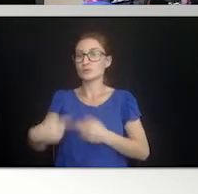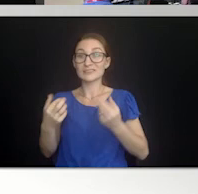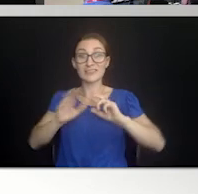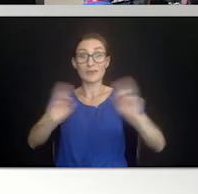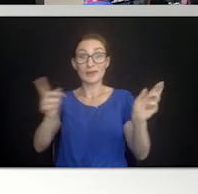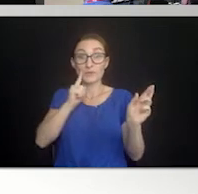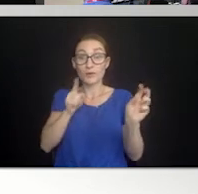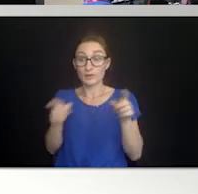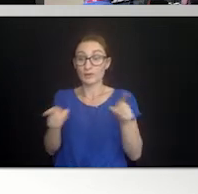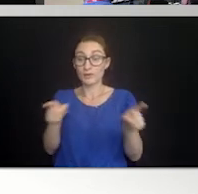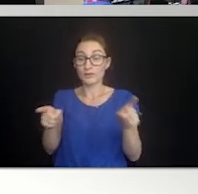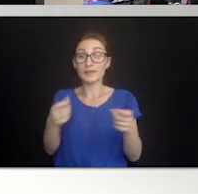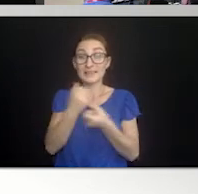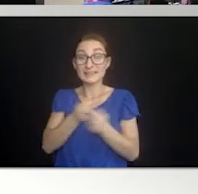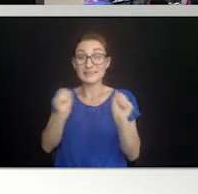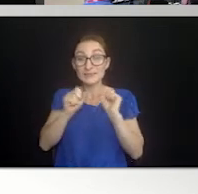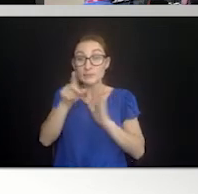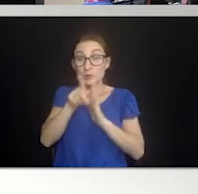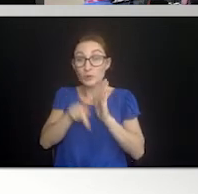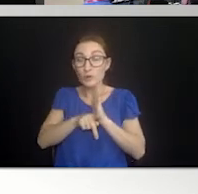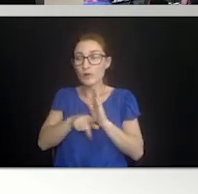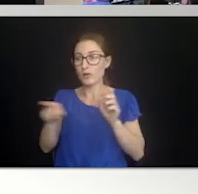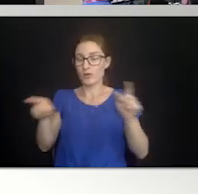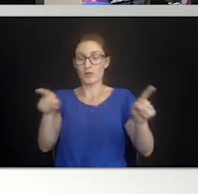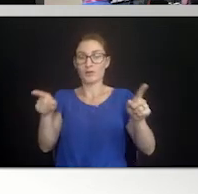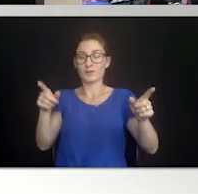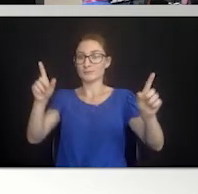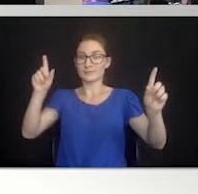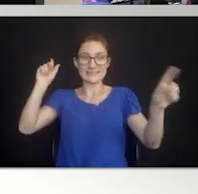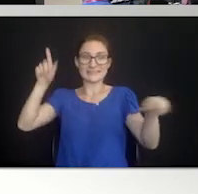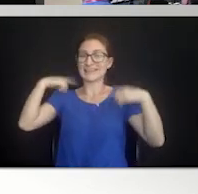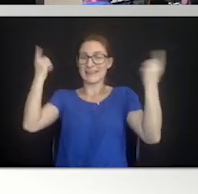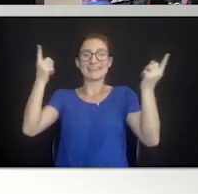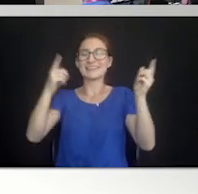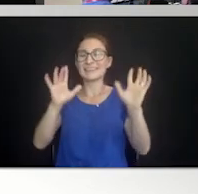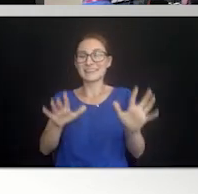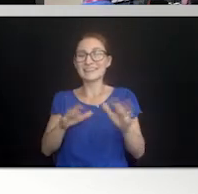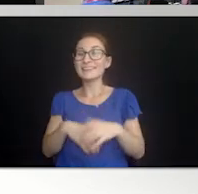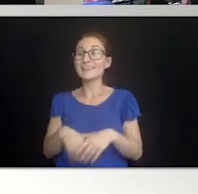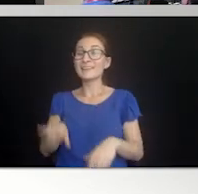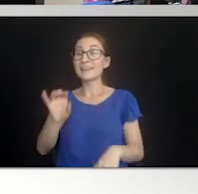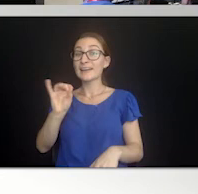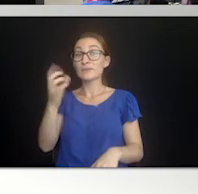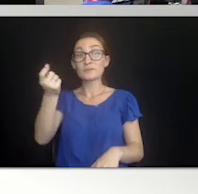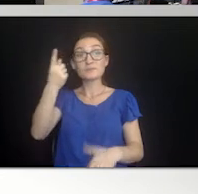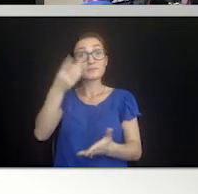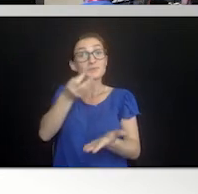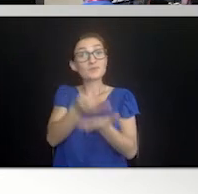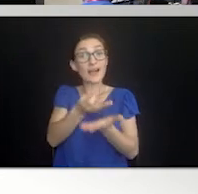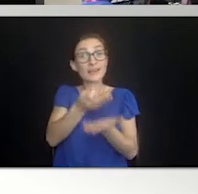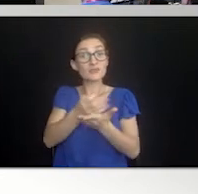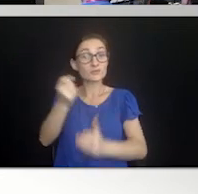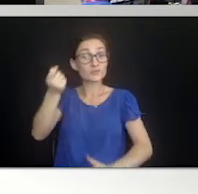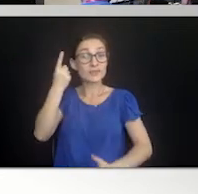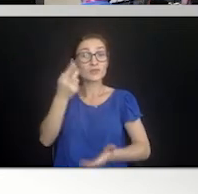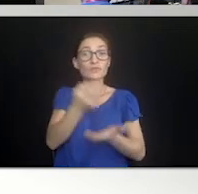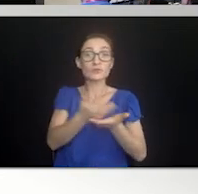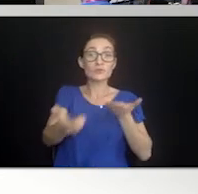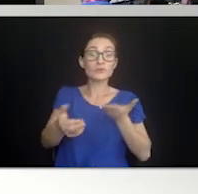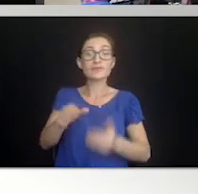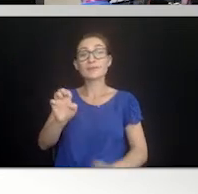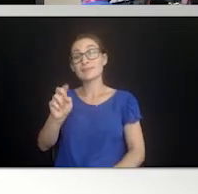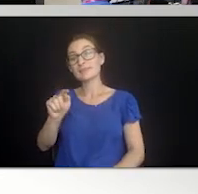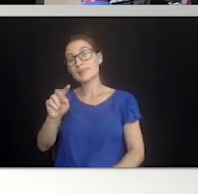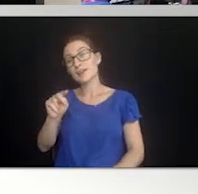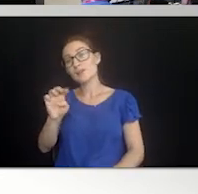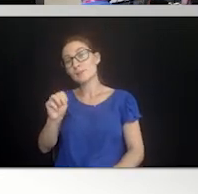them, the safety protocols that we put in place were just, insane. Also, we've got financial understanding, resources, and